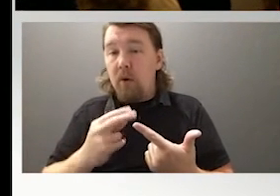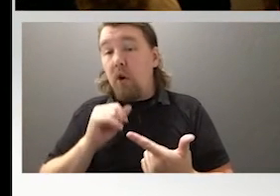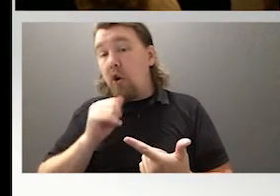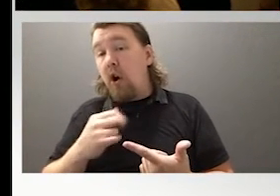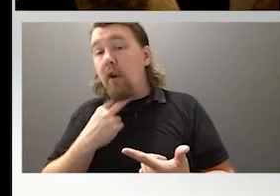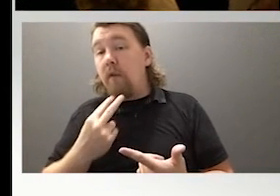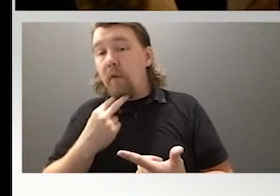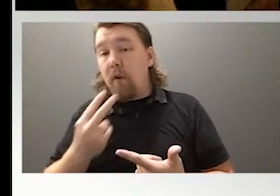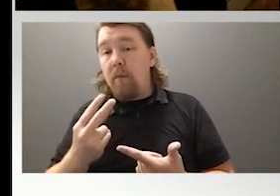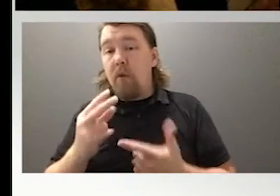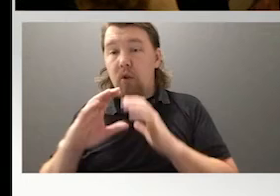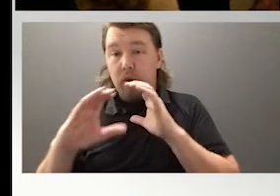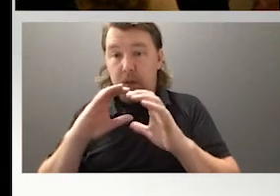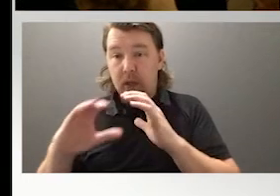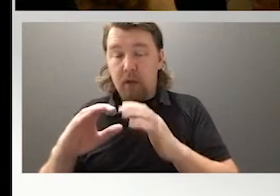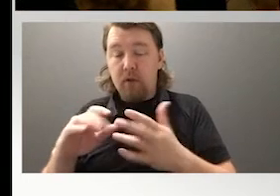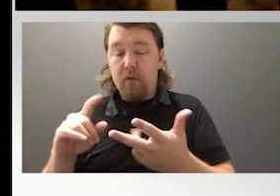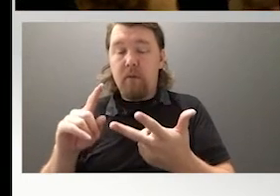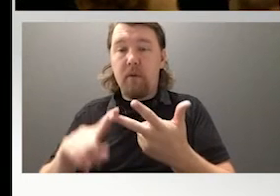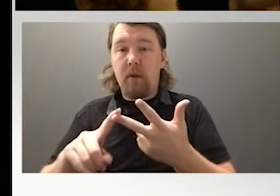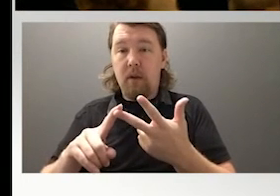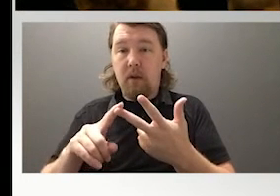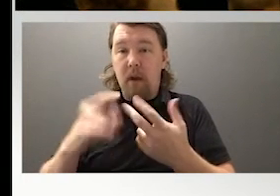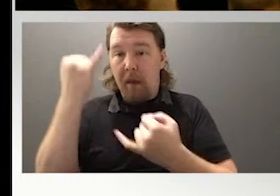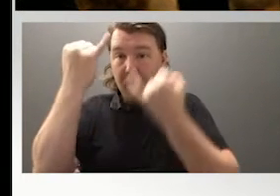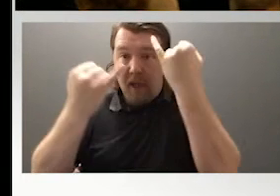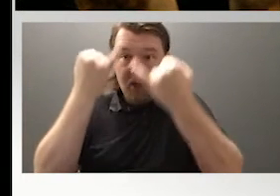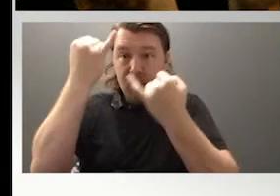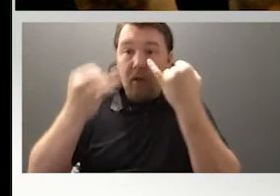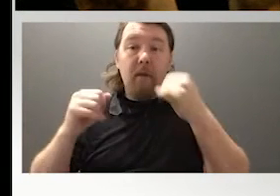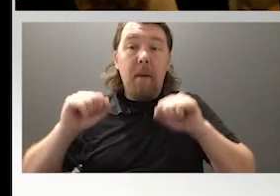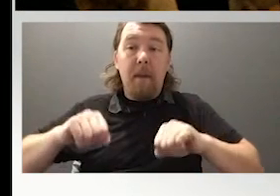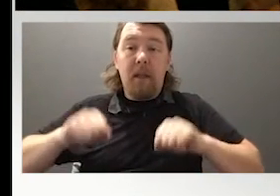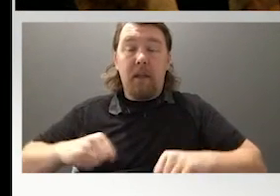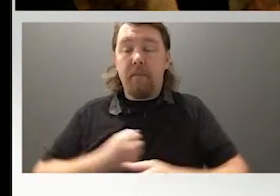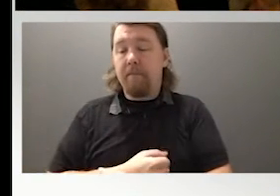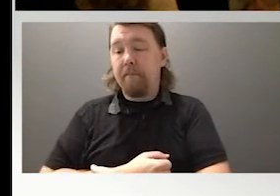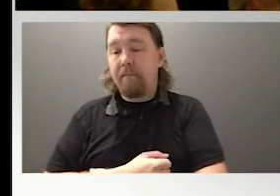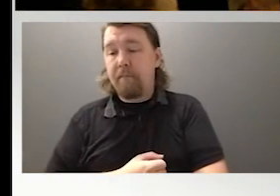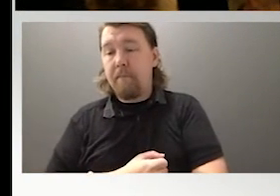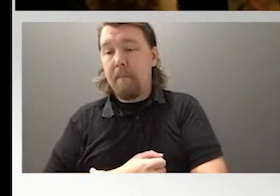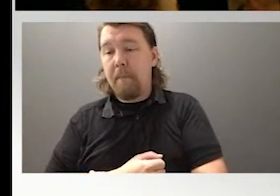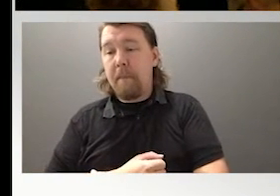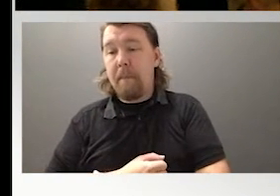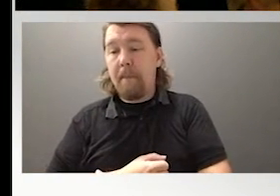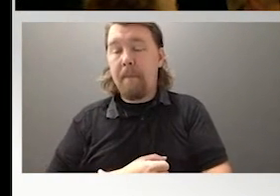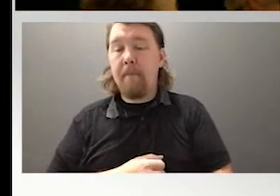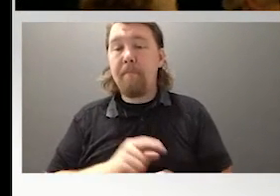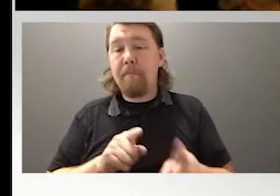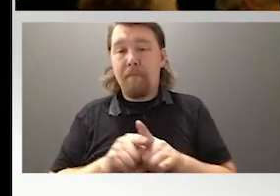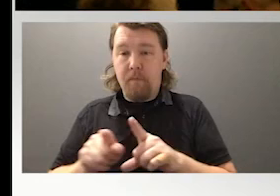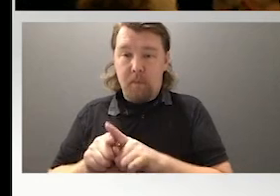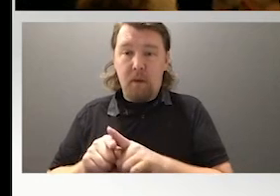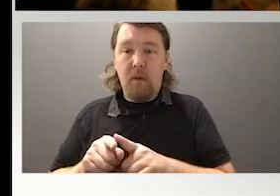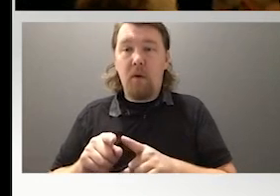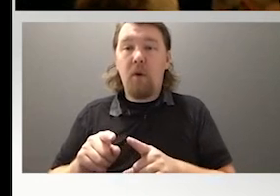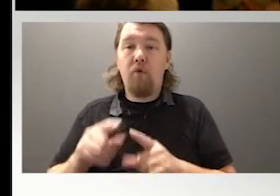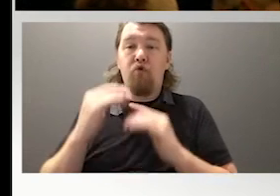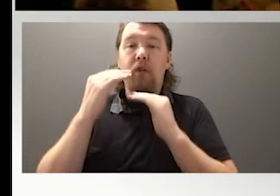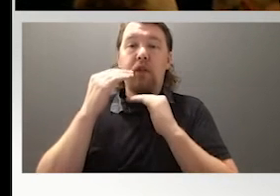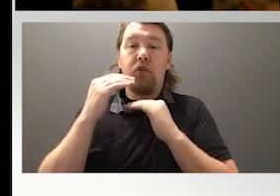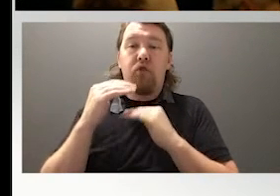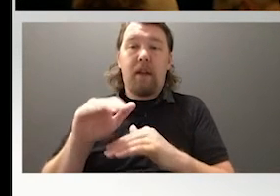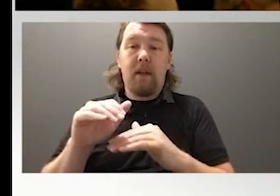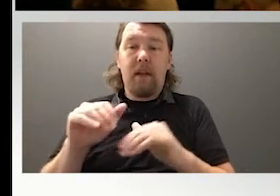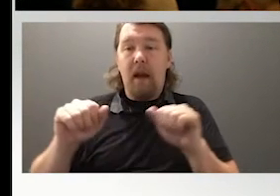nonverbal communication, and imaginative ability, and a markedly restricted repertoire